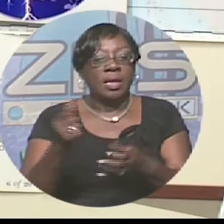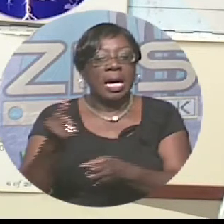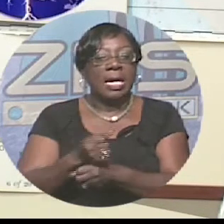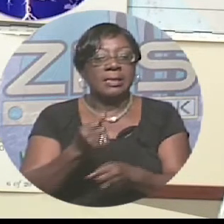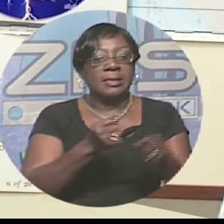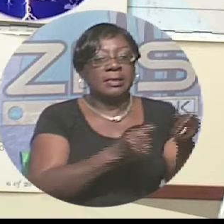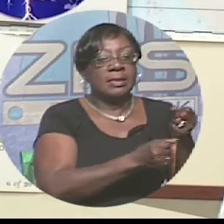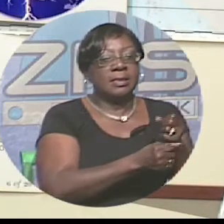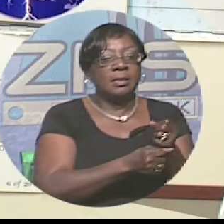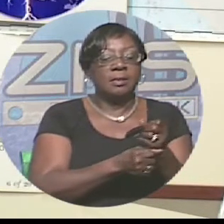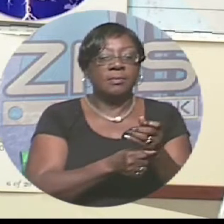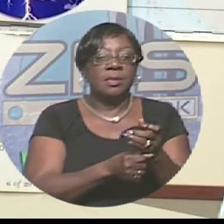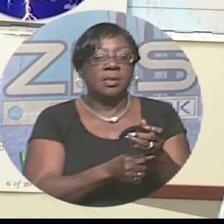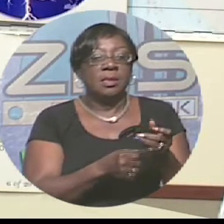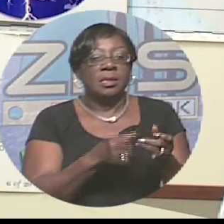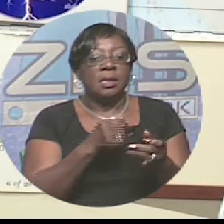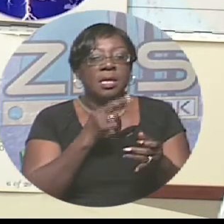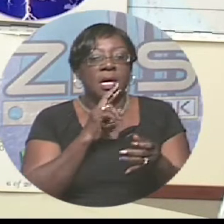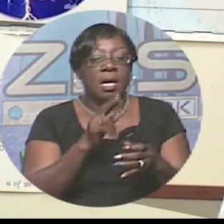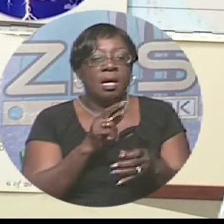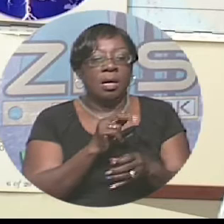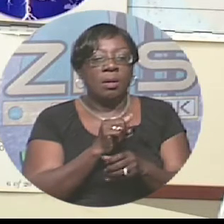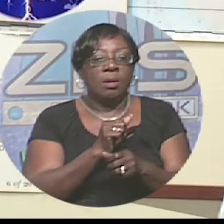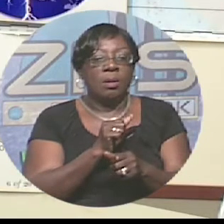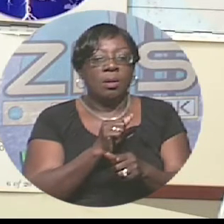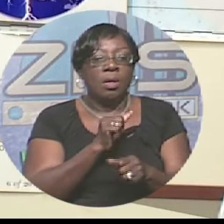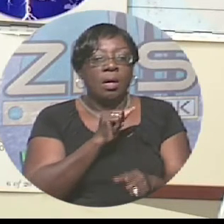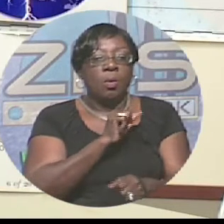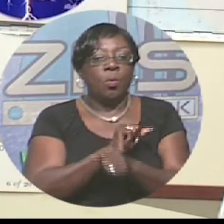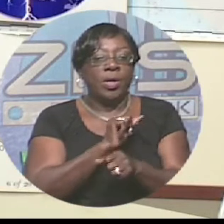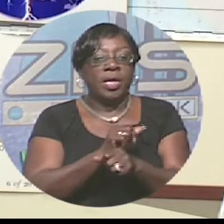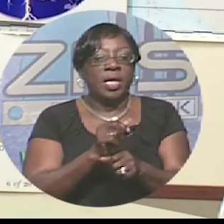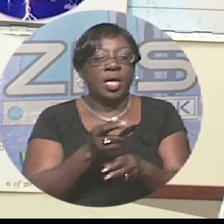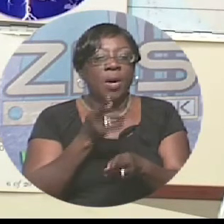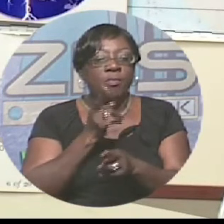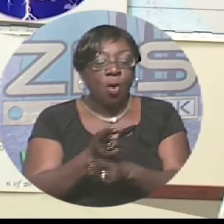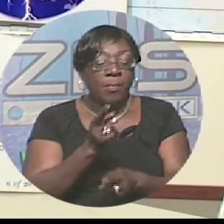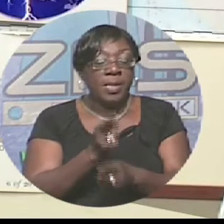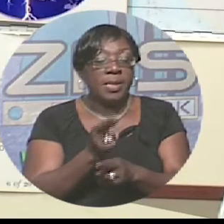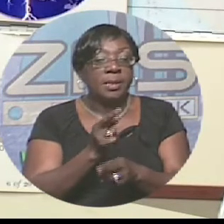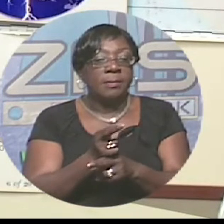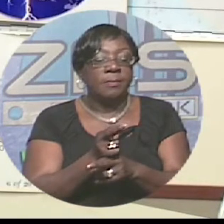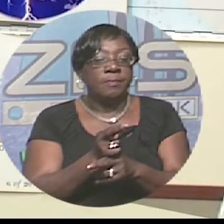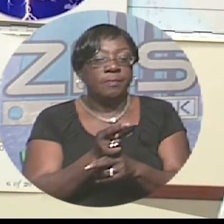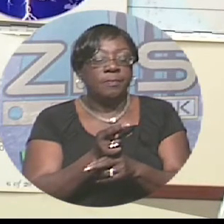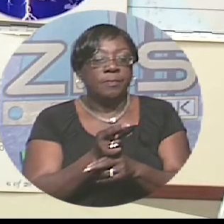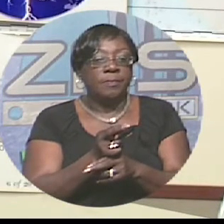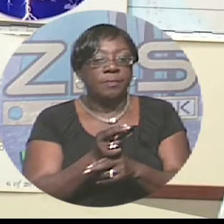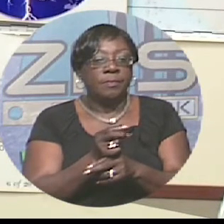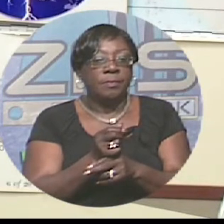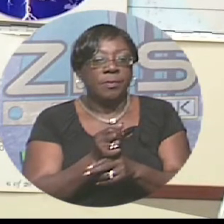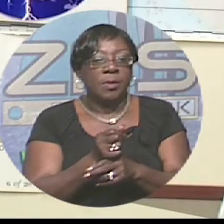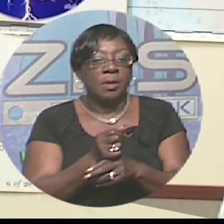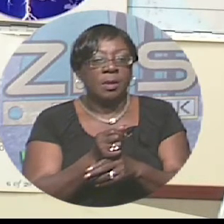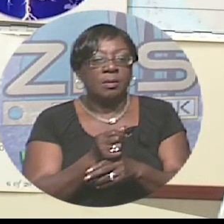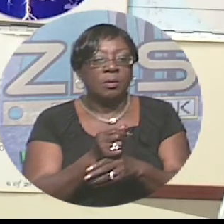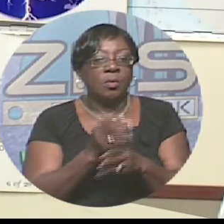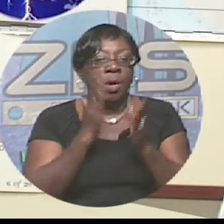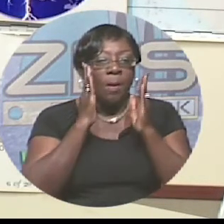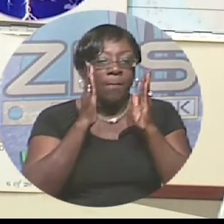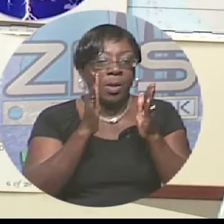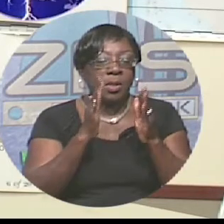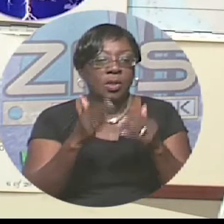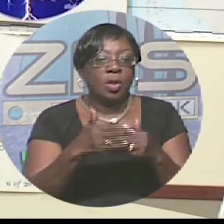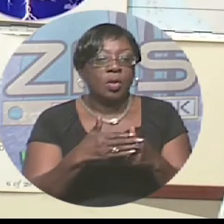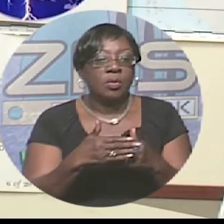systems are doing what it should do, and our systems are actually being monitored closely by the